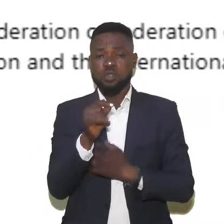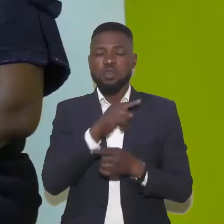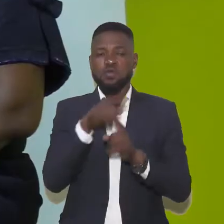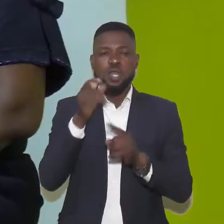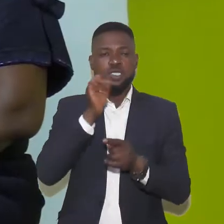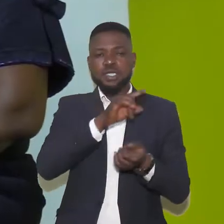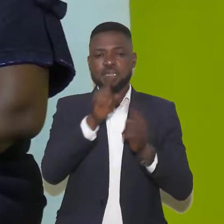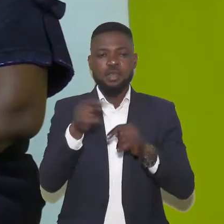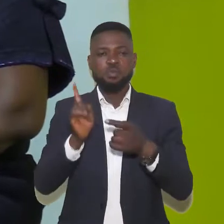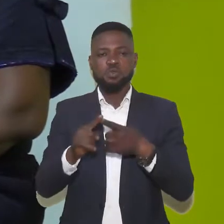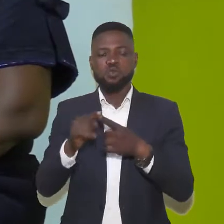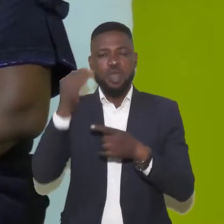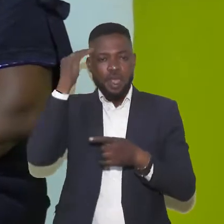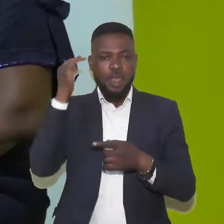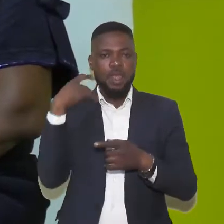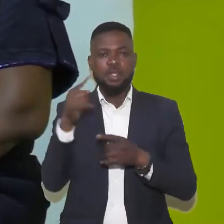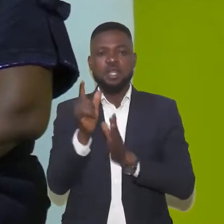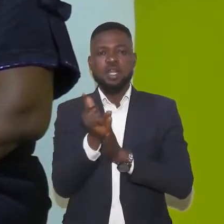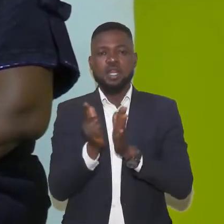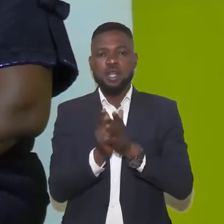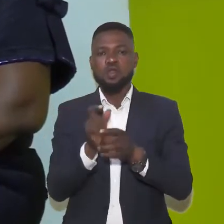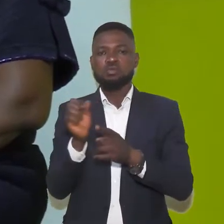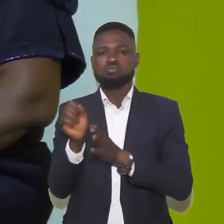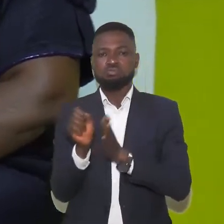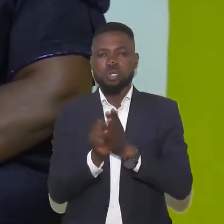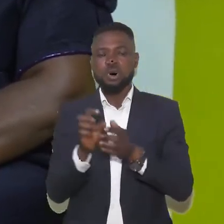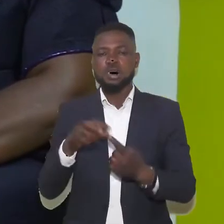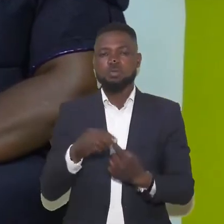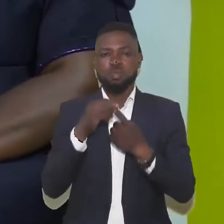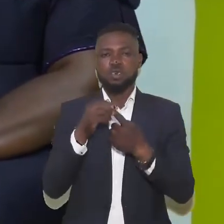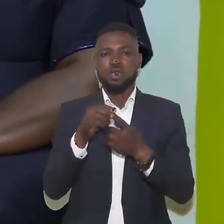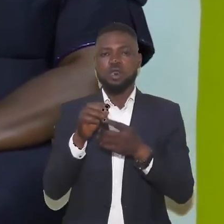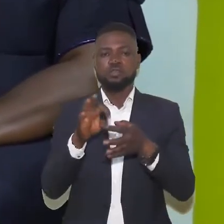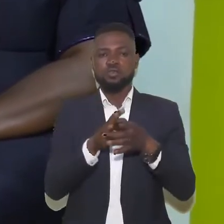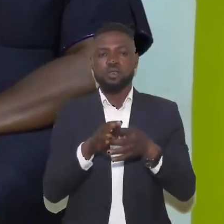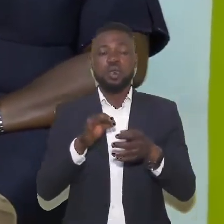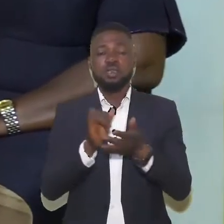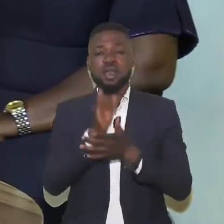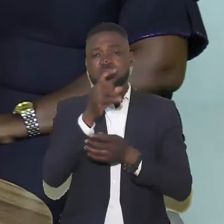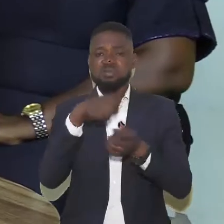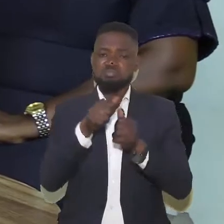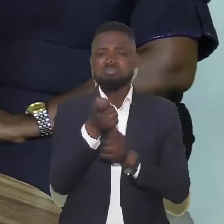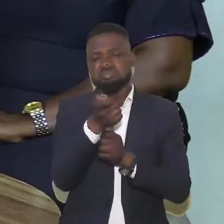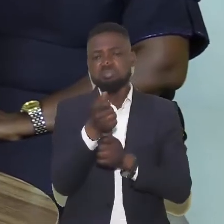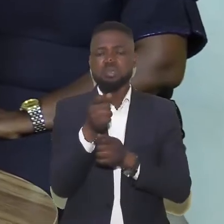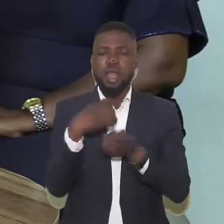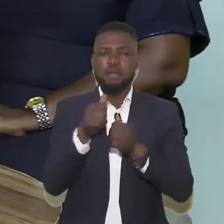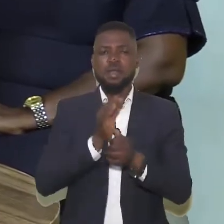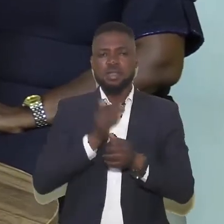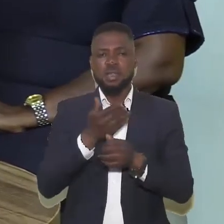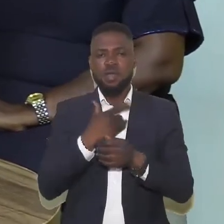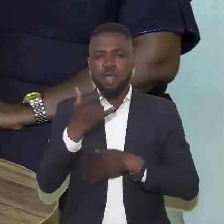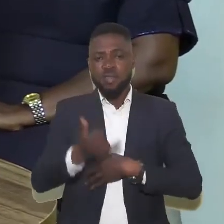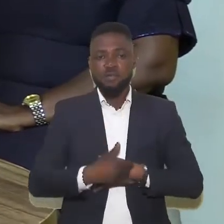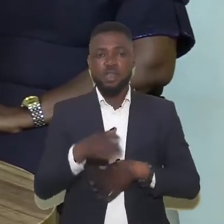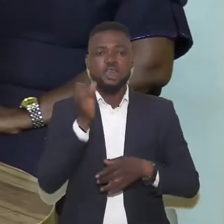the Lagos State Ministry of Education legal unit. So that's a brief about our honorable guest, and we want to hear a lot from